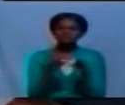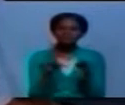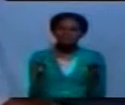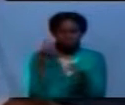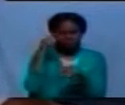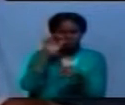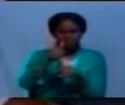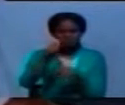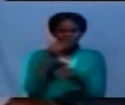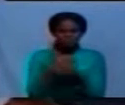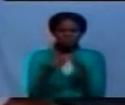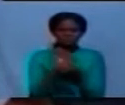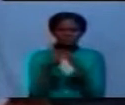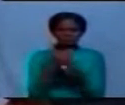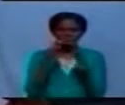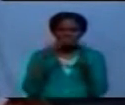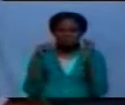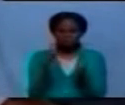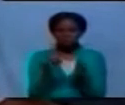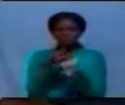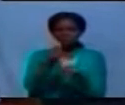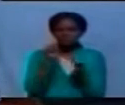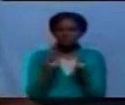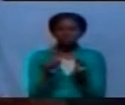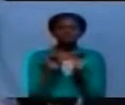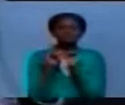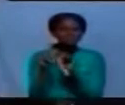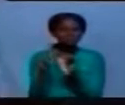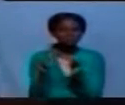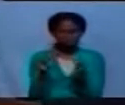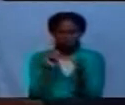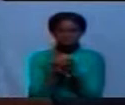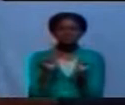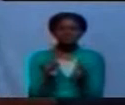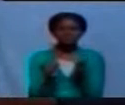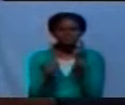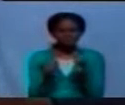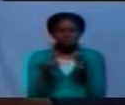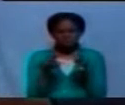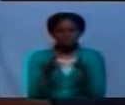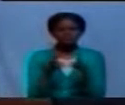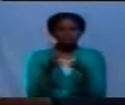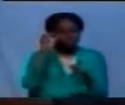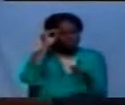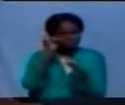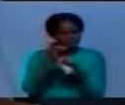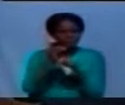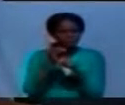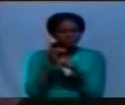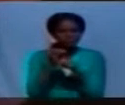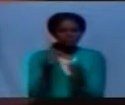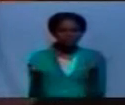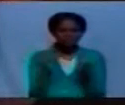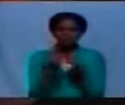house, where you can move in and start occupying. So that could be one of your ultimate objective. So when you're